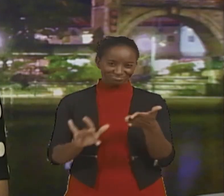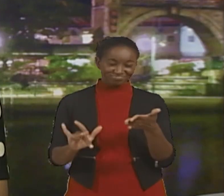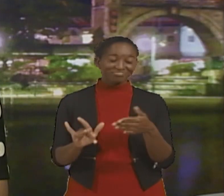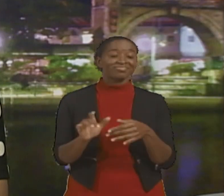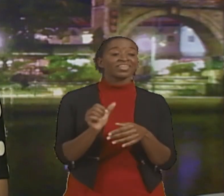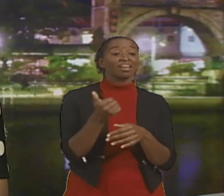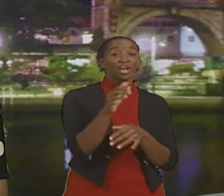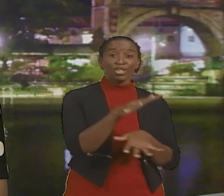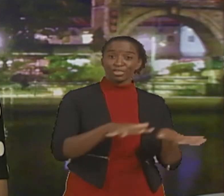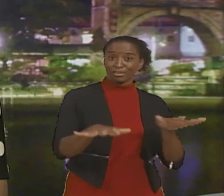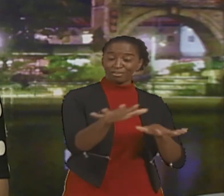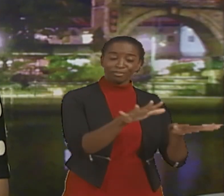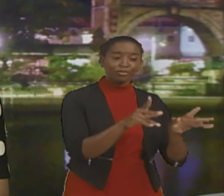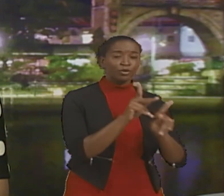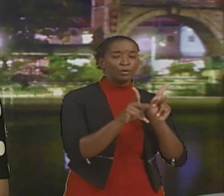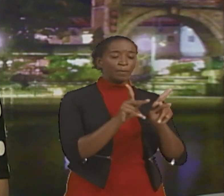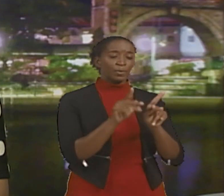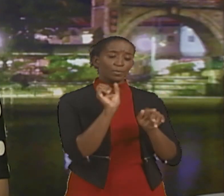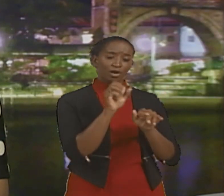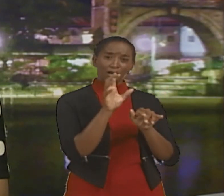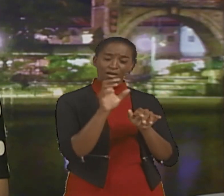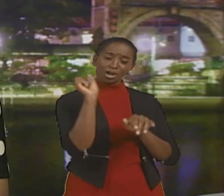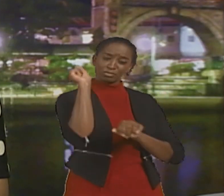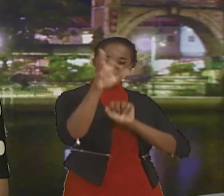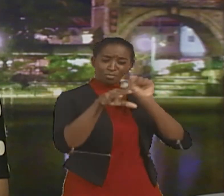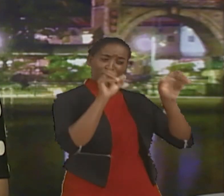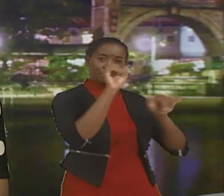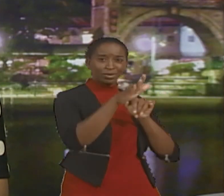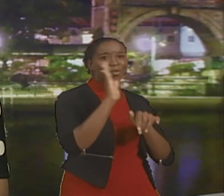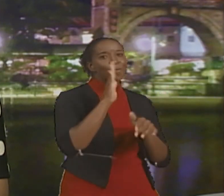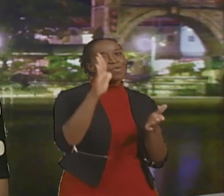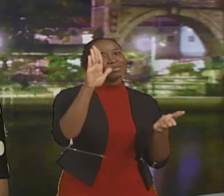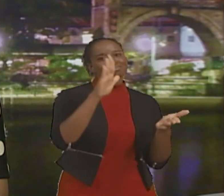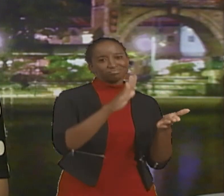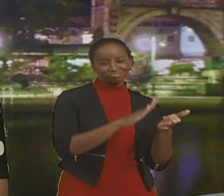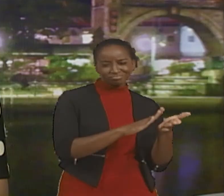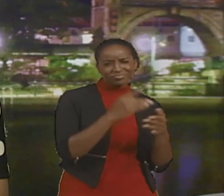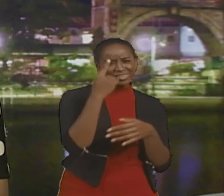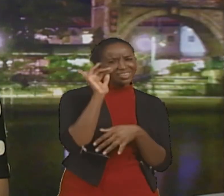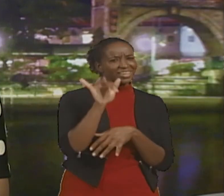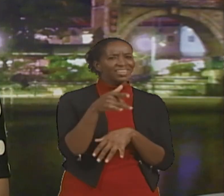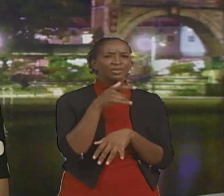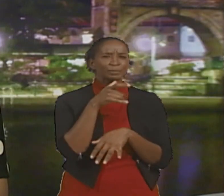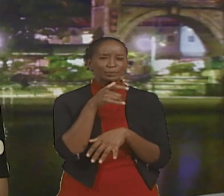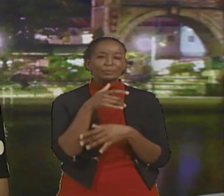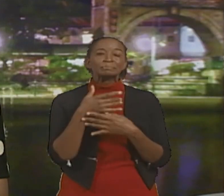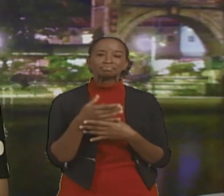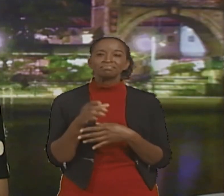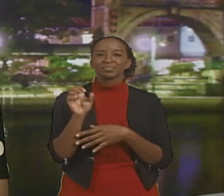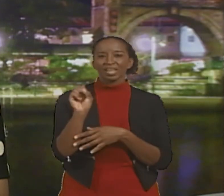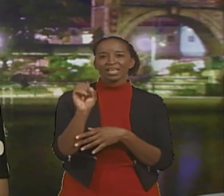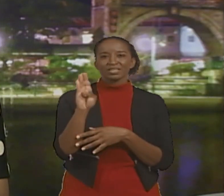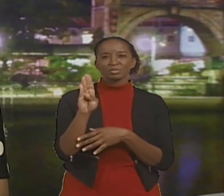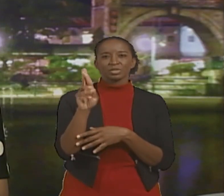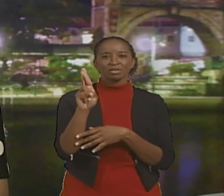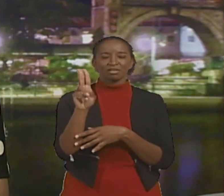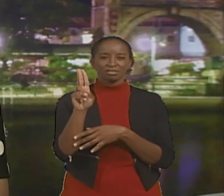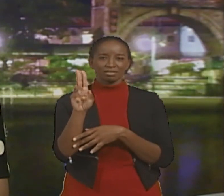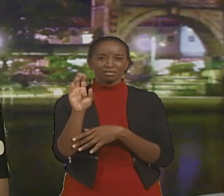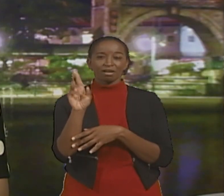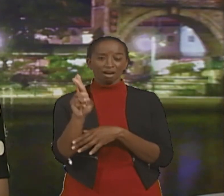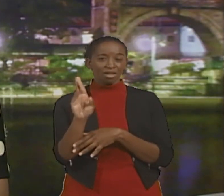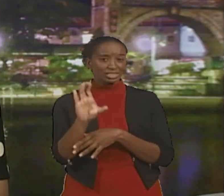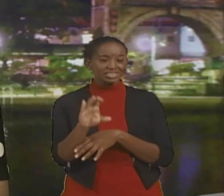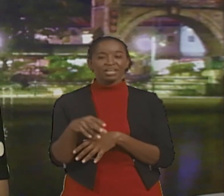illegal dumping across the island. And that's the belief of the centre's public relations officer, Debbie Rind. The tipping fee was discontinued from